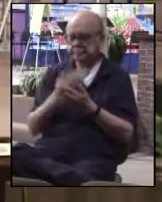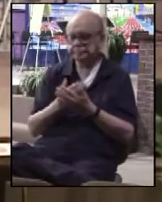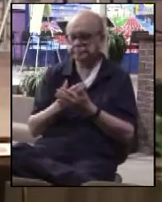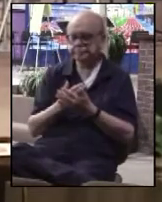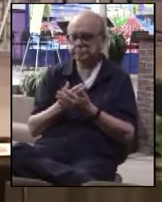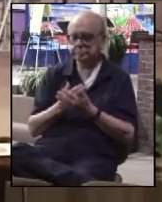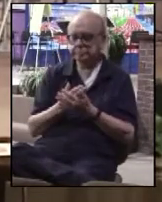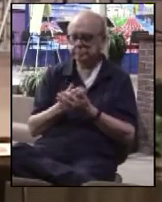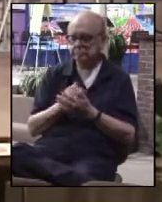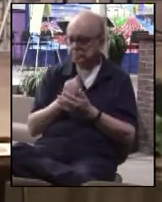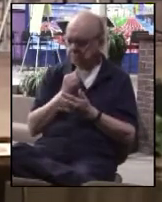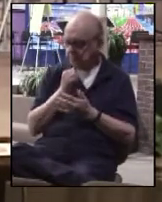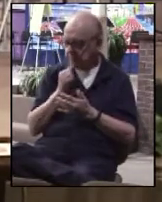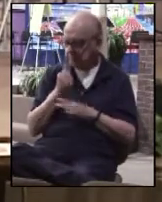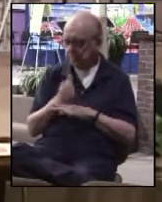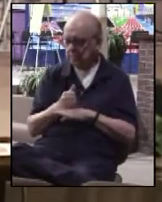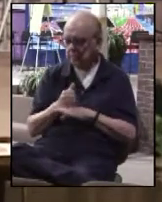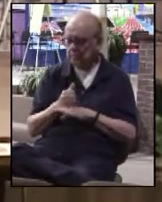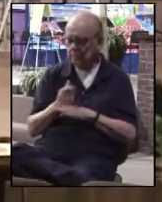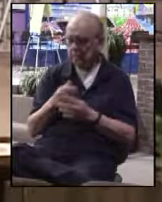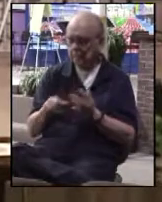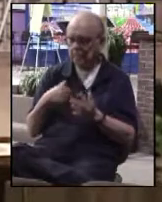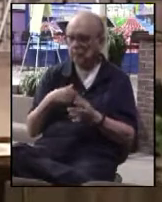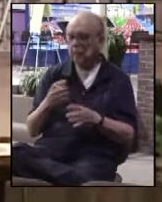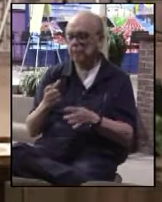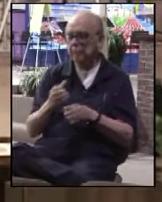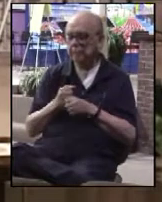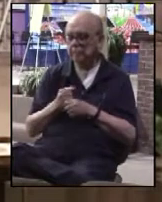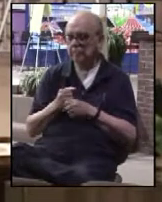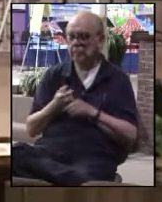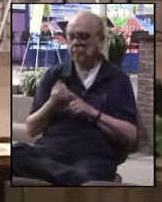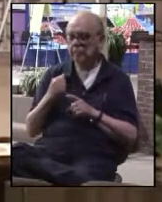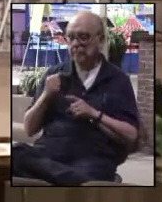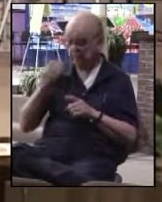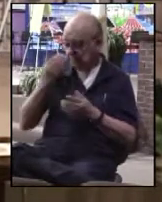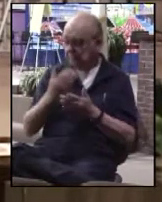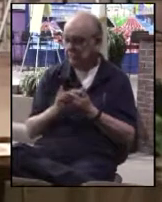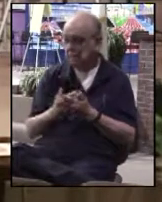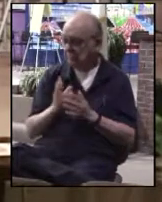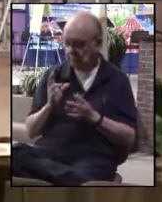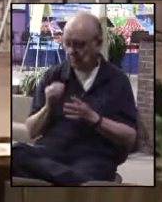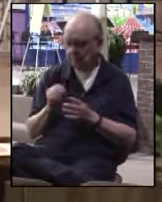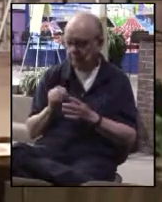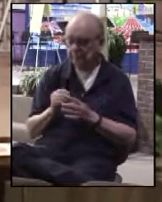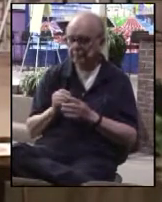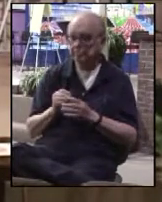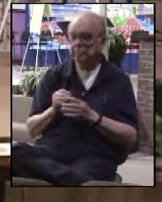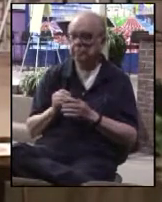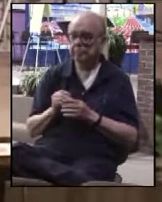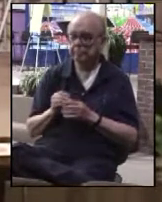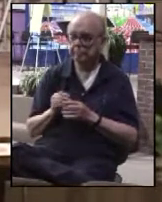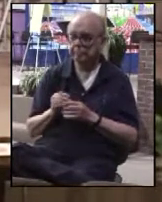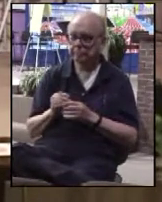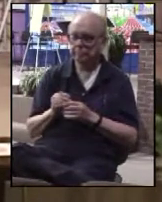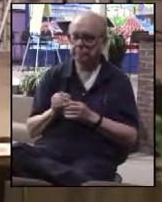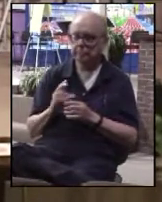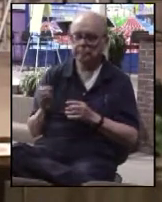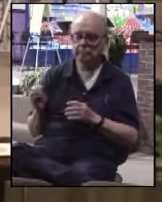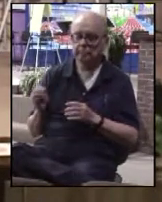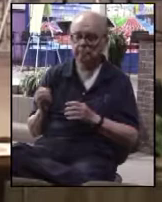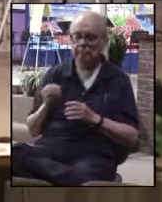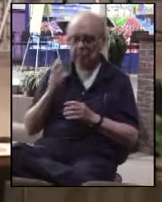isn't based on what I'm receiving from him or